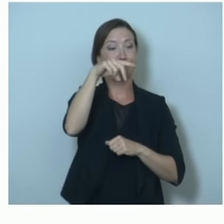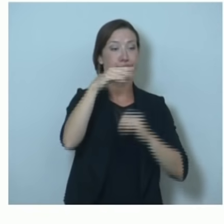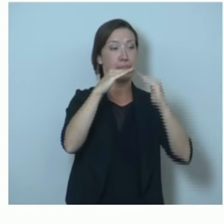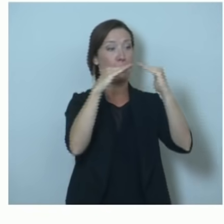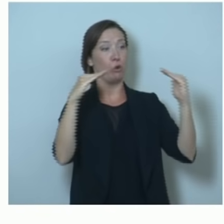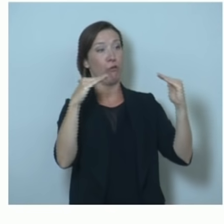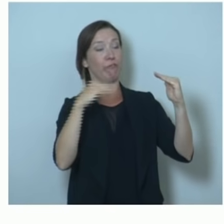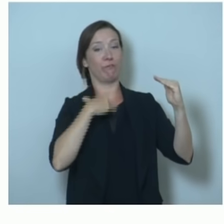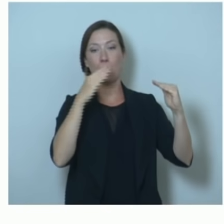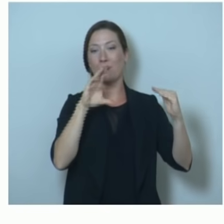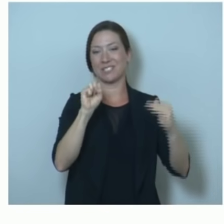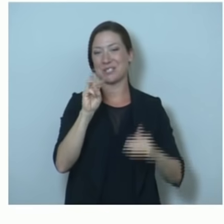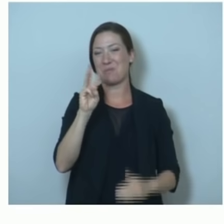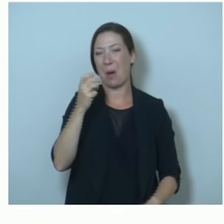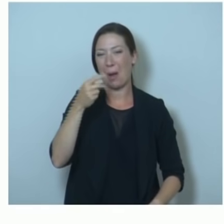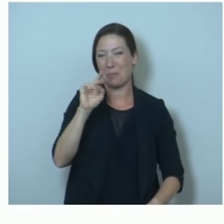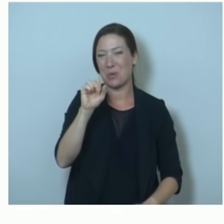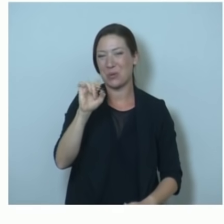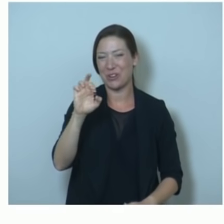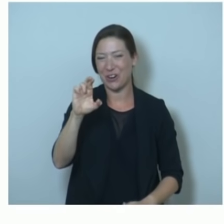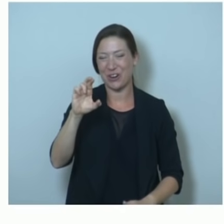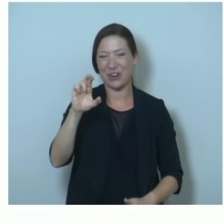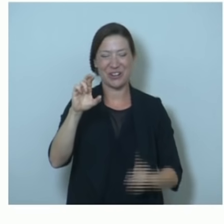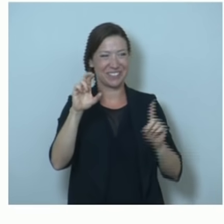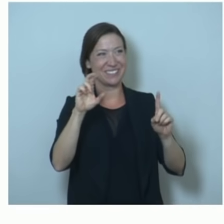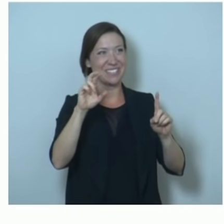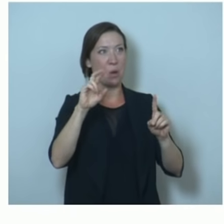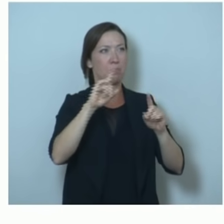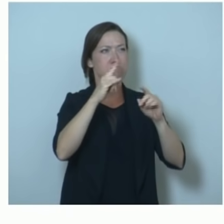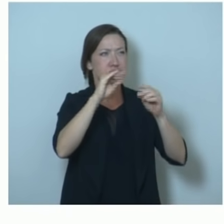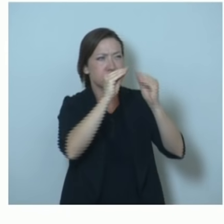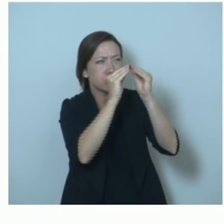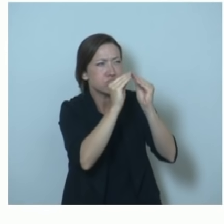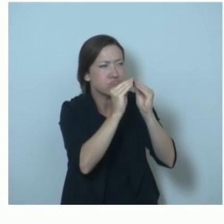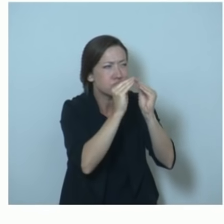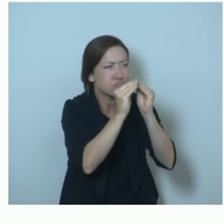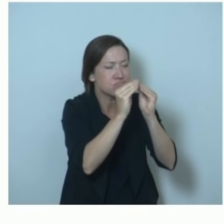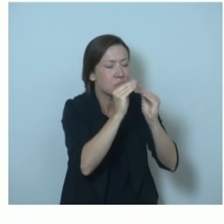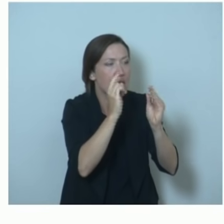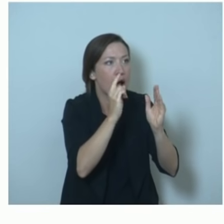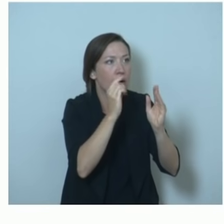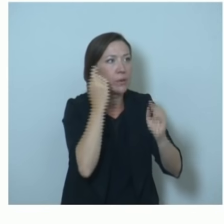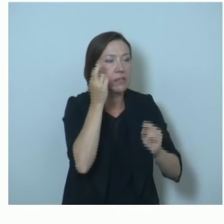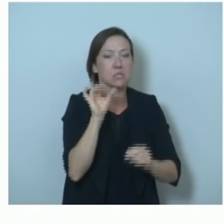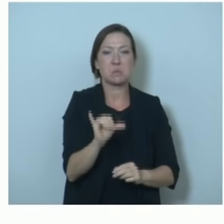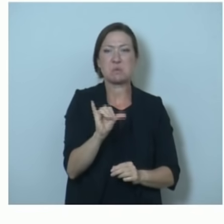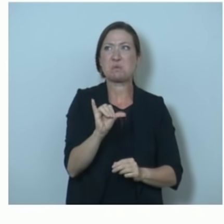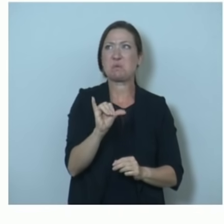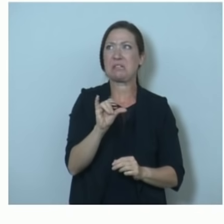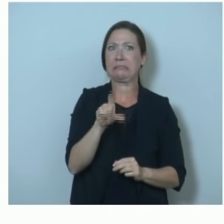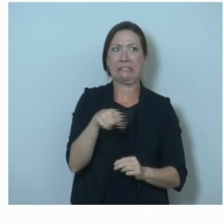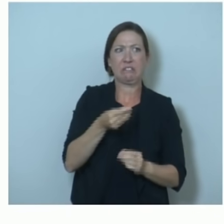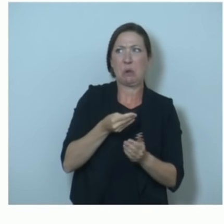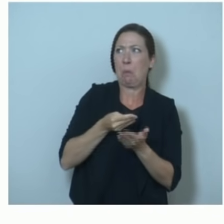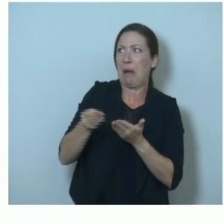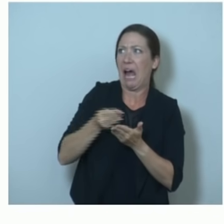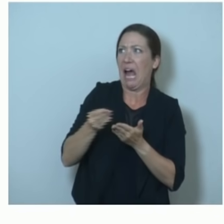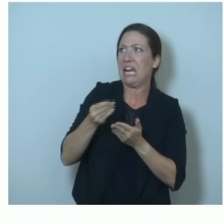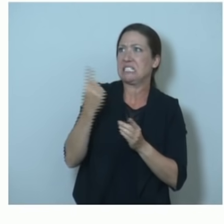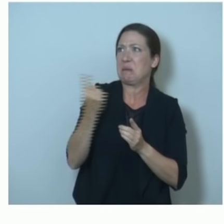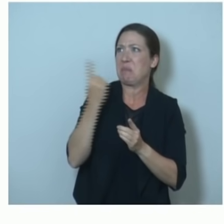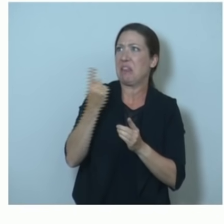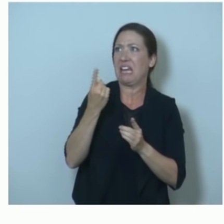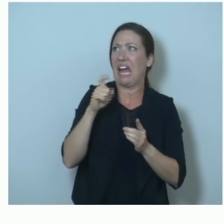swamp cooler disassembled, needed a part, and realized I had to go to a store to get it. I didn't want to go to the store. I've been really good. I haven't come anywhere